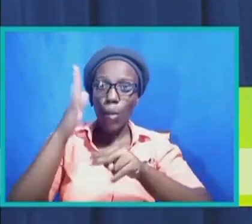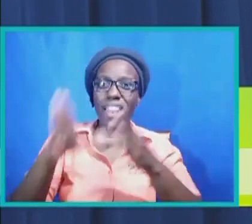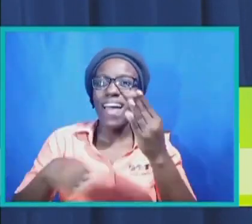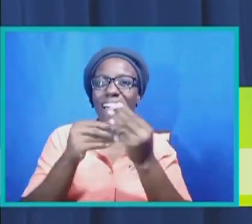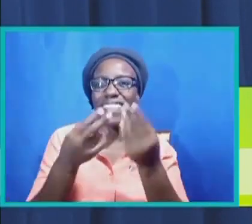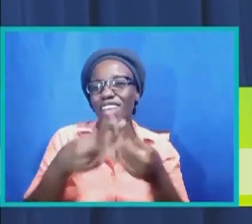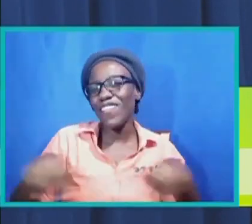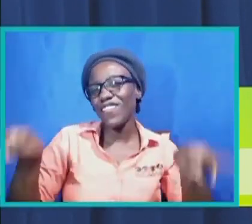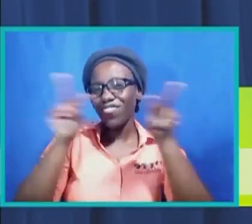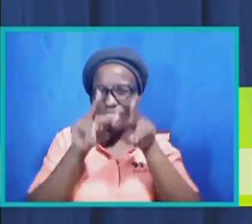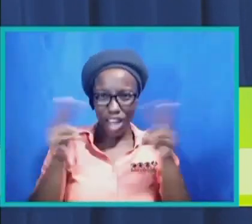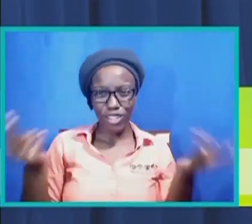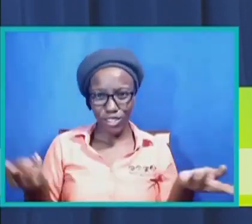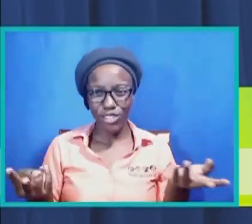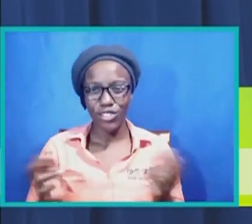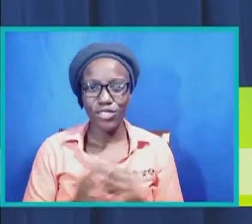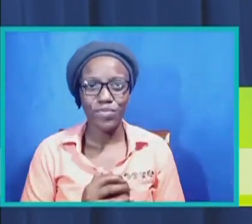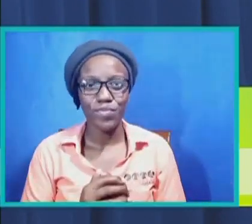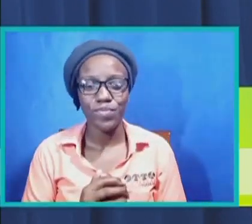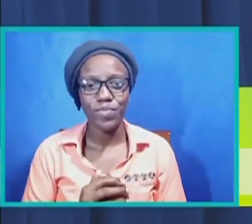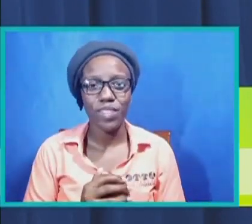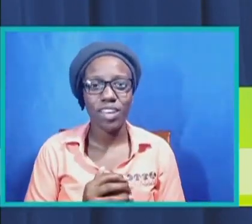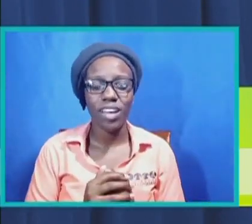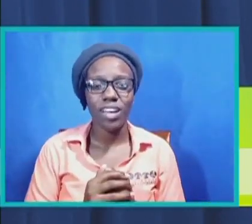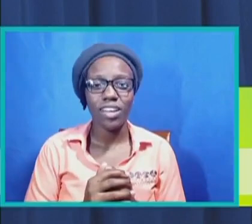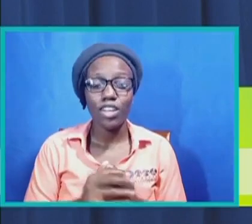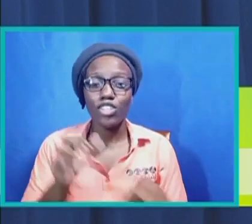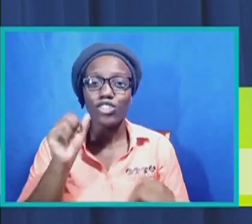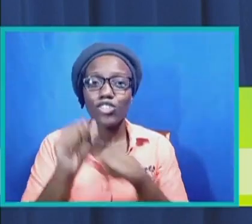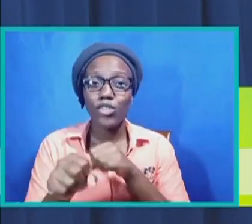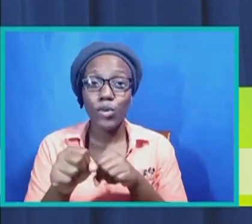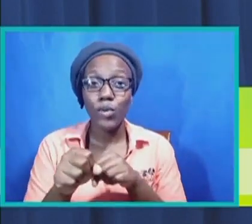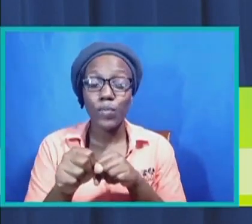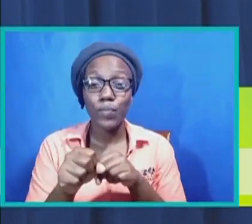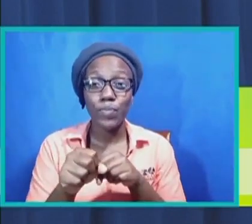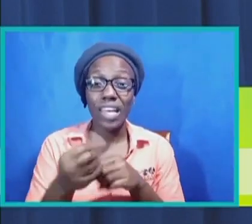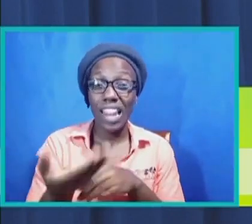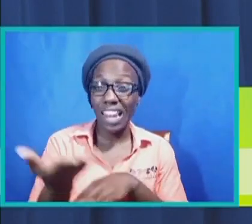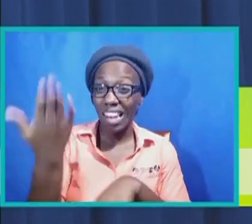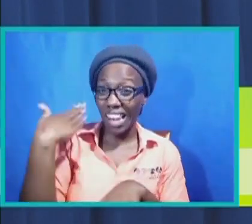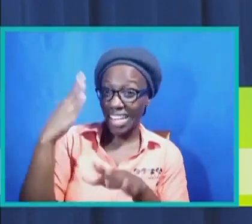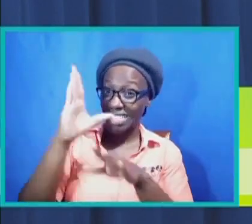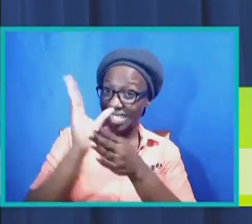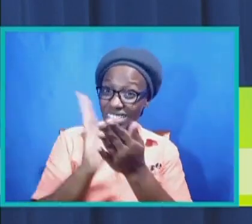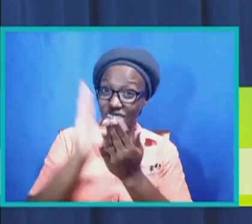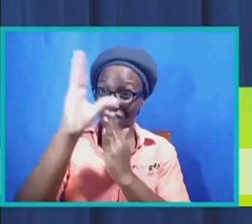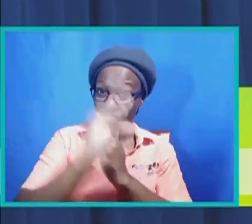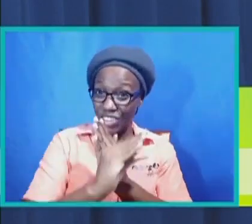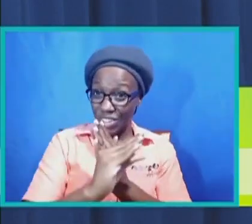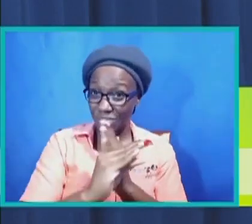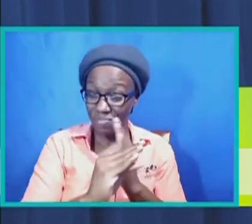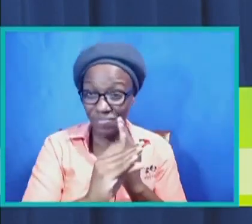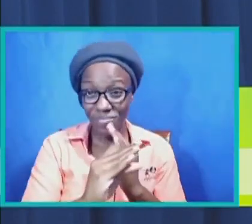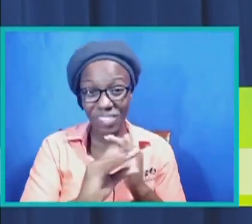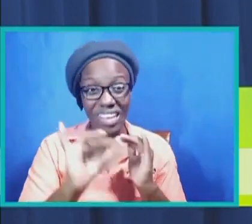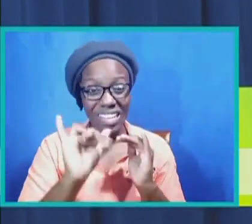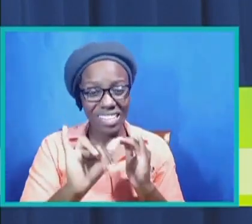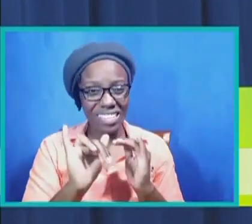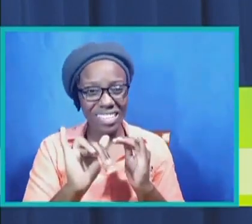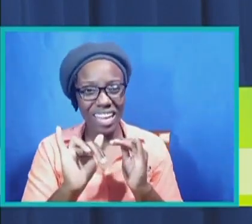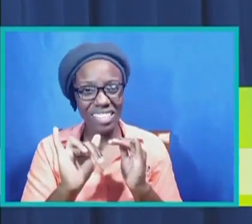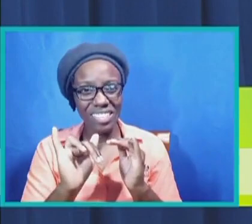opposed to nutrient values, etc. So the last curriculum, which utilized that cross-curricular thematic